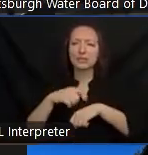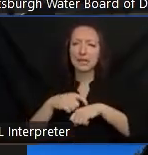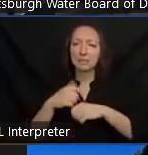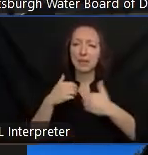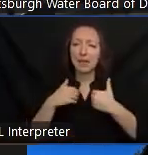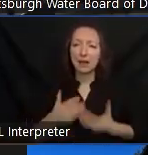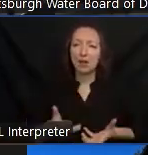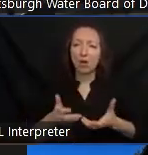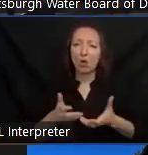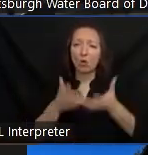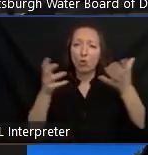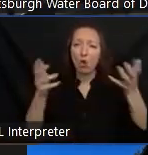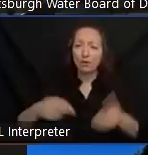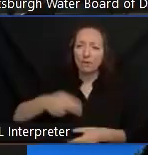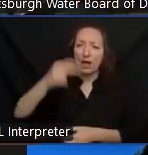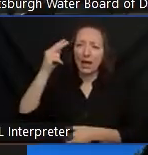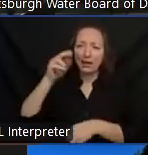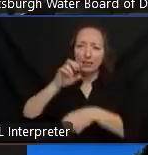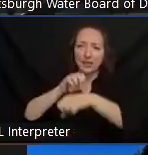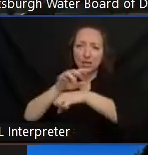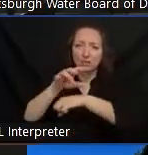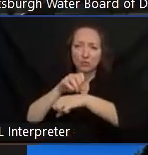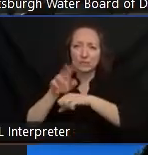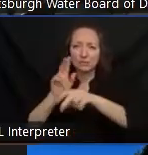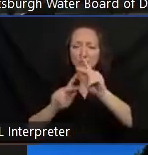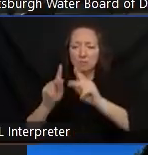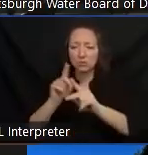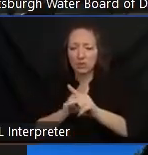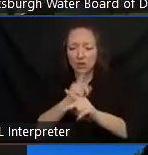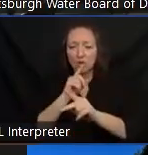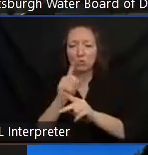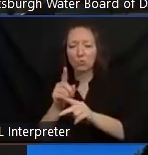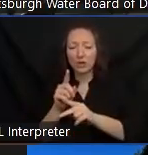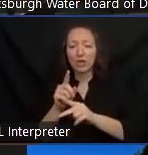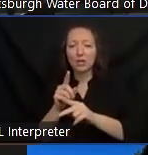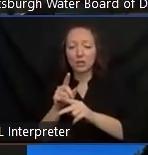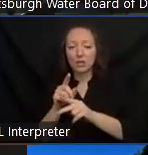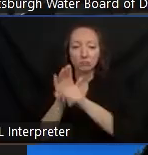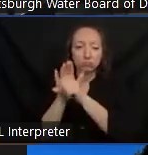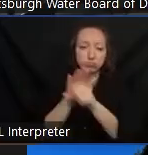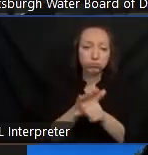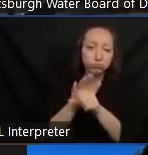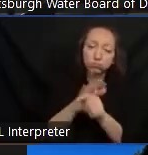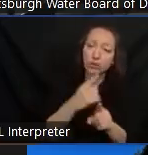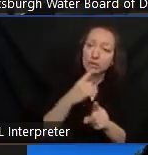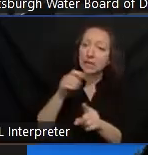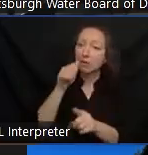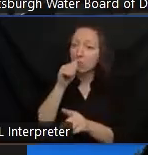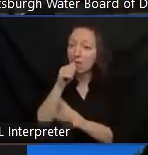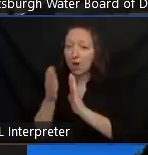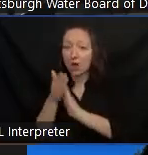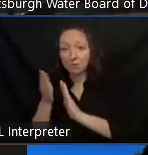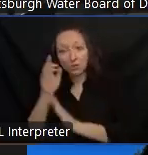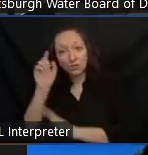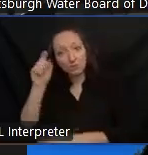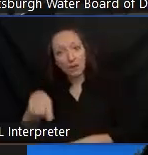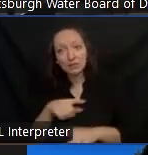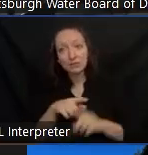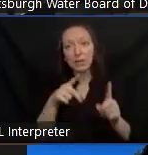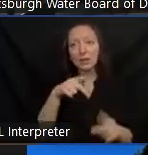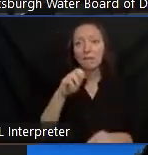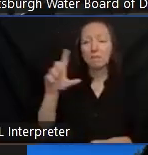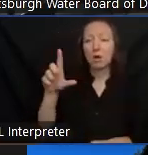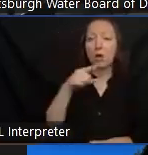influential people pressing for this utility to be acquired by a private operator. But Paul was steadfast